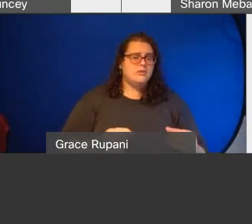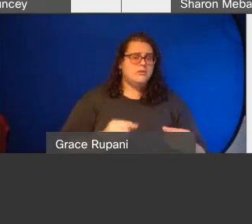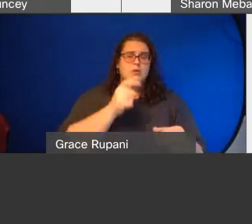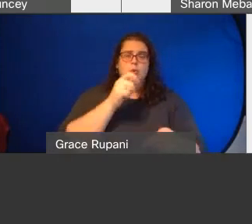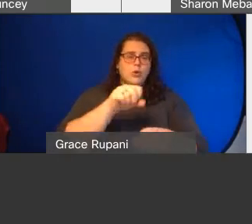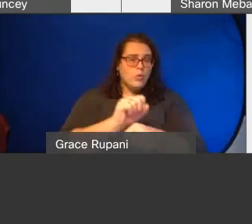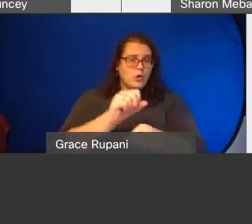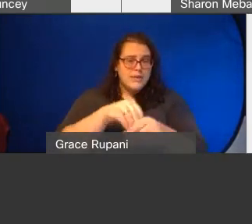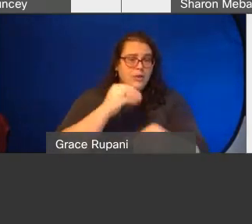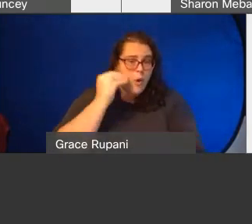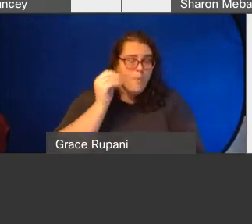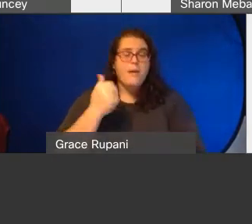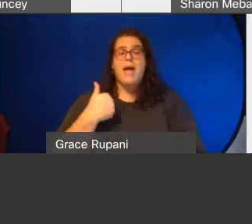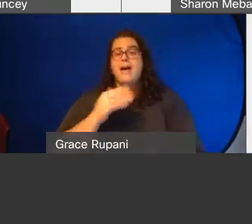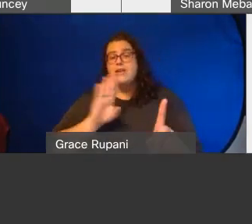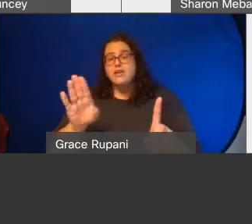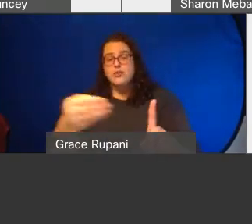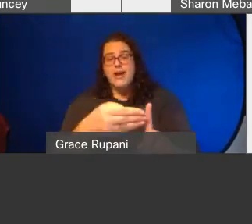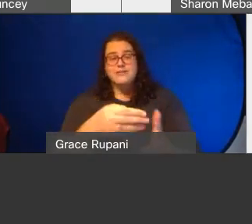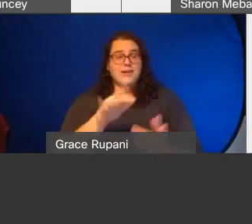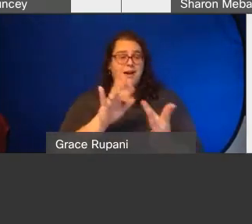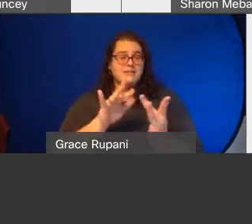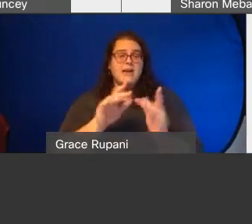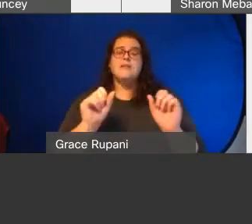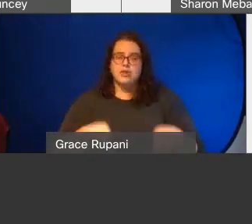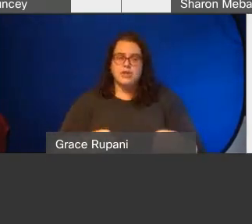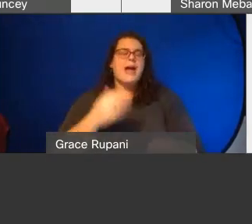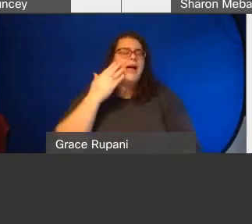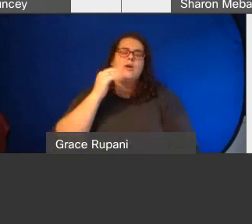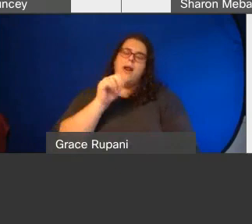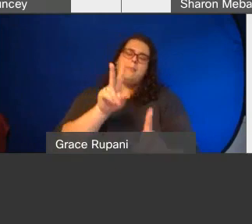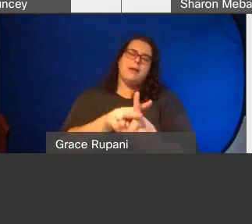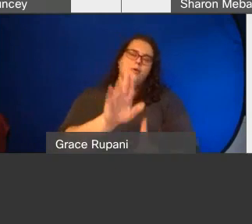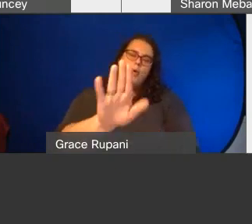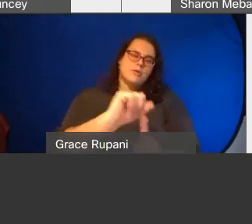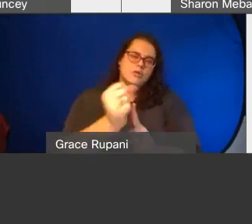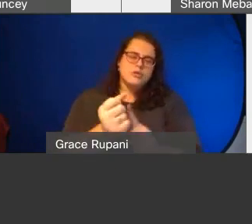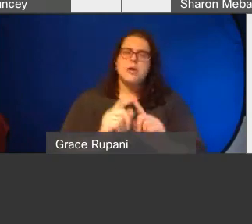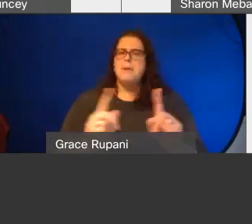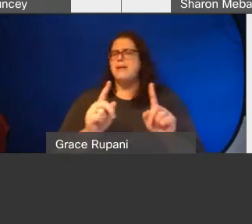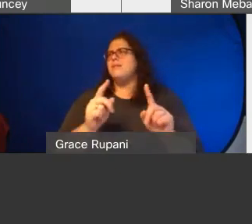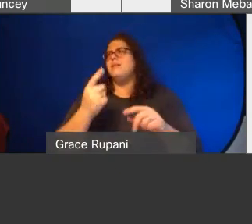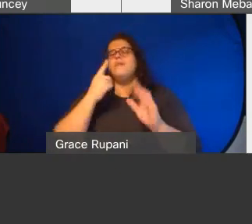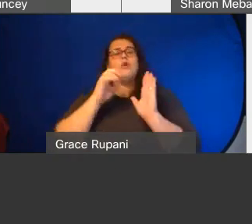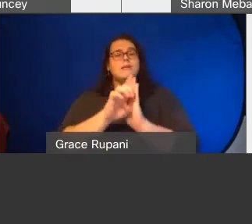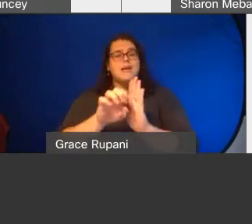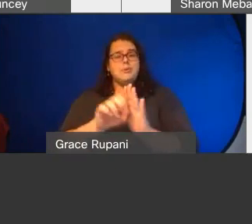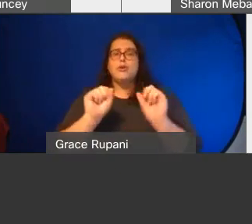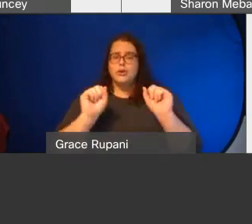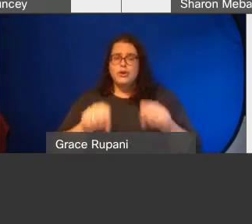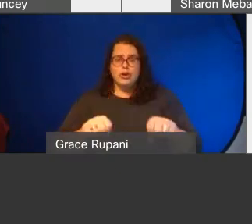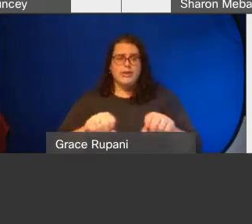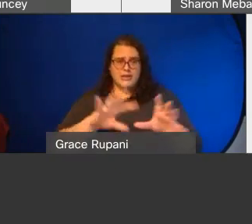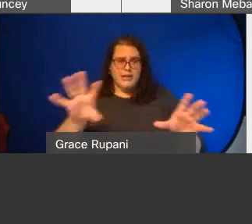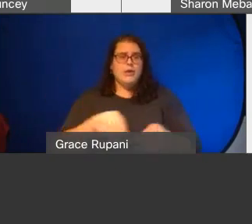have indirect contact. So even, for example, I know this doesn't apply to your setting, but it does encompass even those that are, you know,